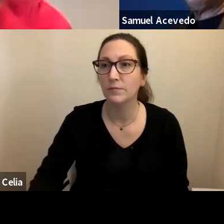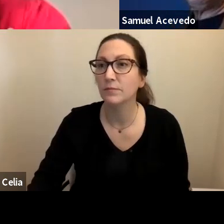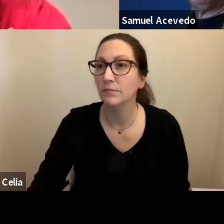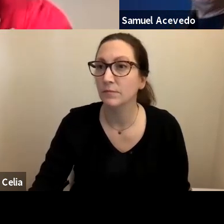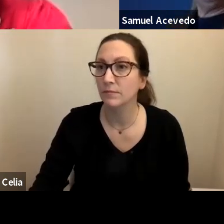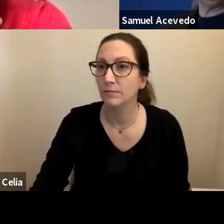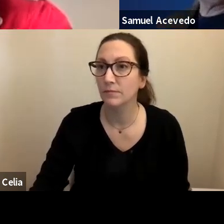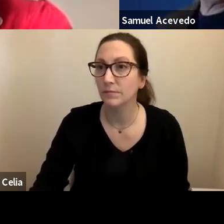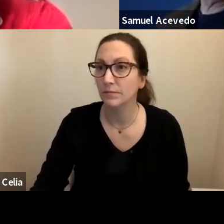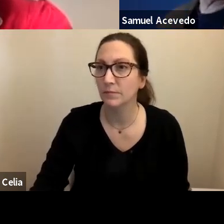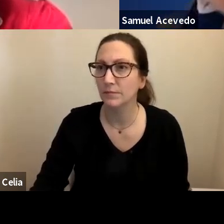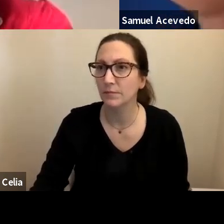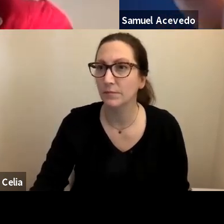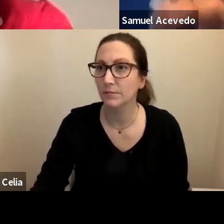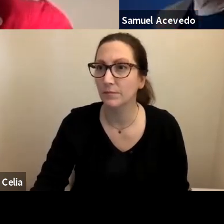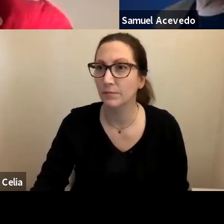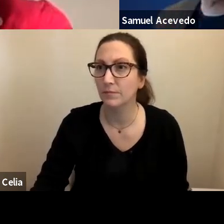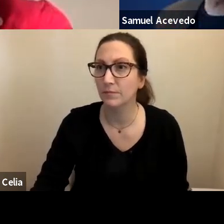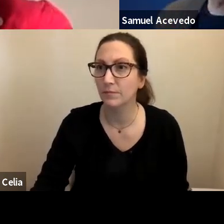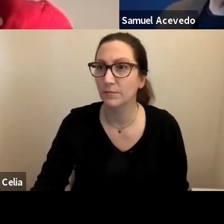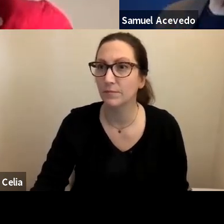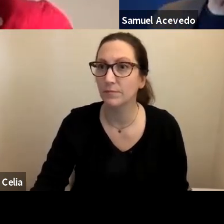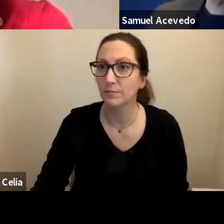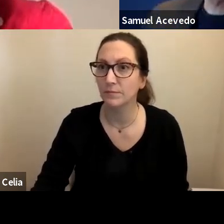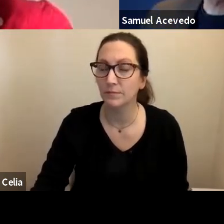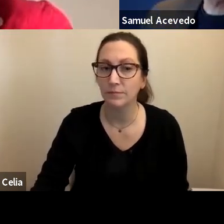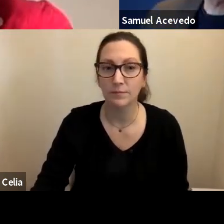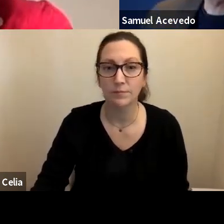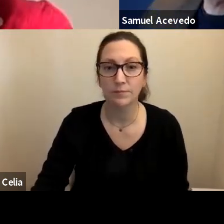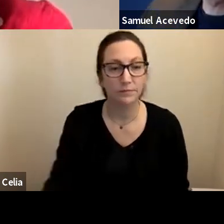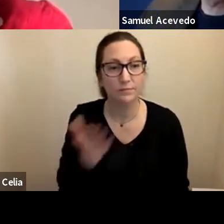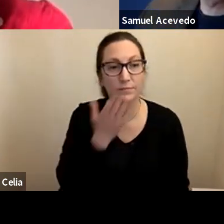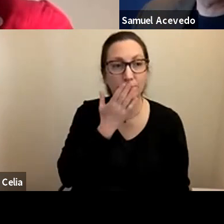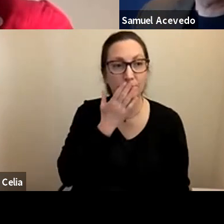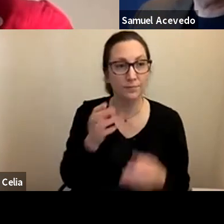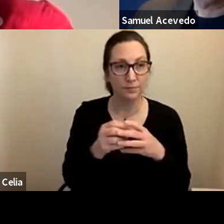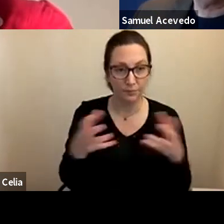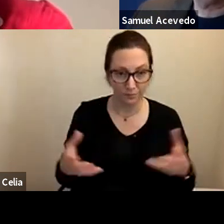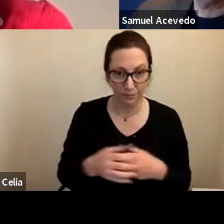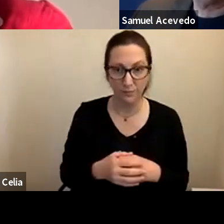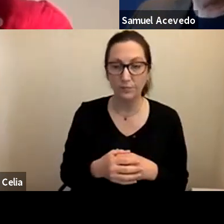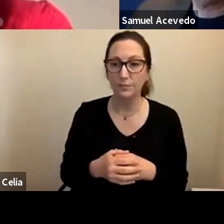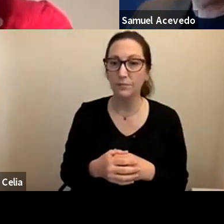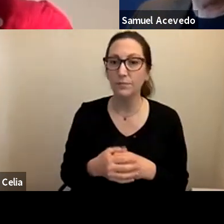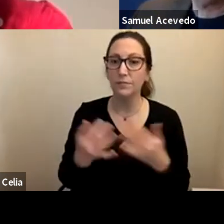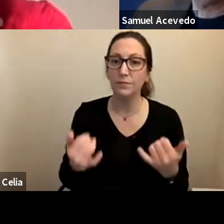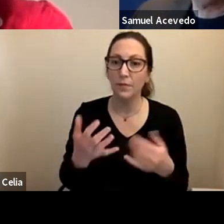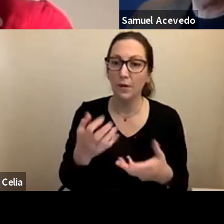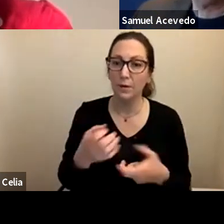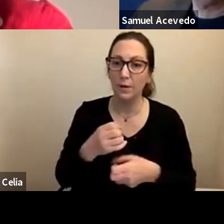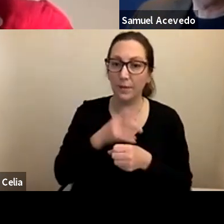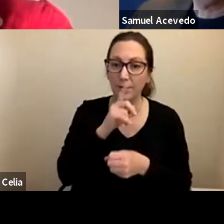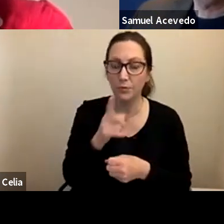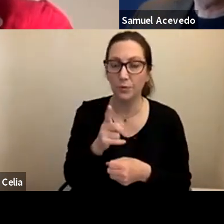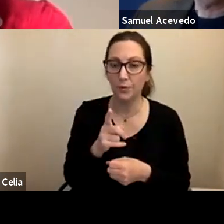If this is, that was super helpful. Thank you so much. I do want to make sure that we take